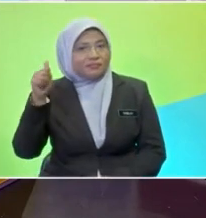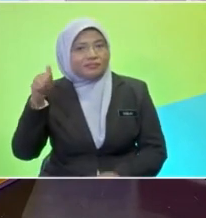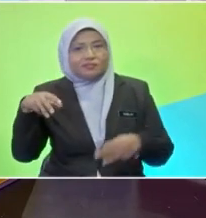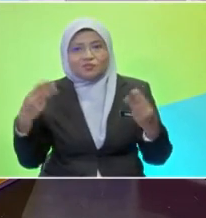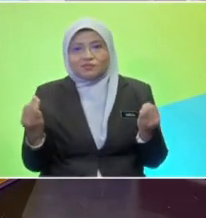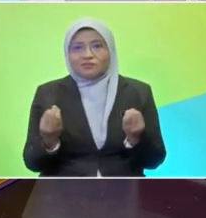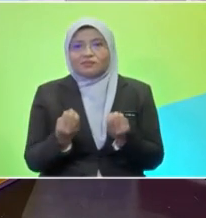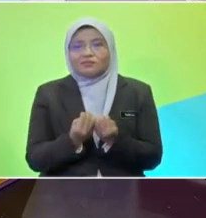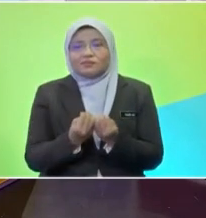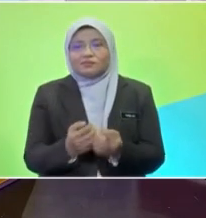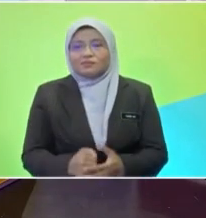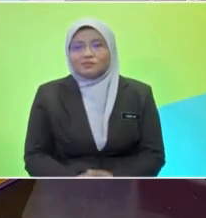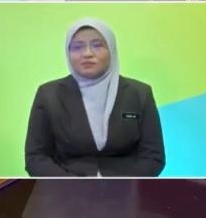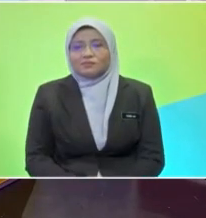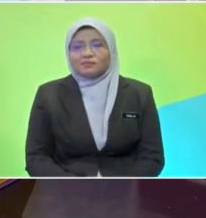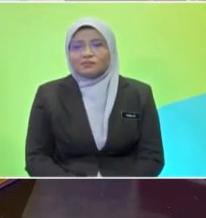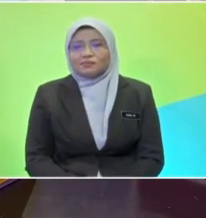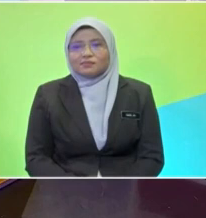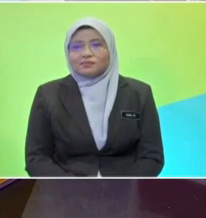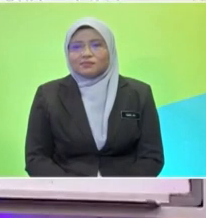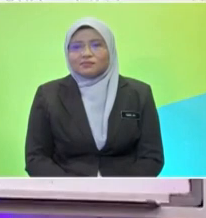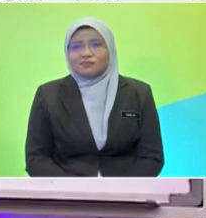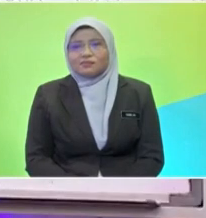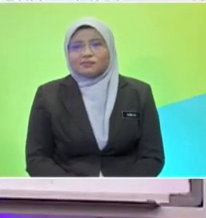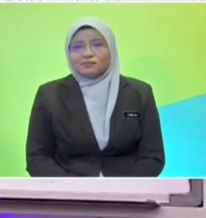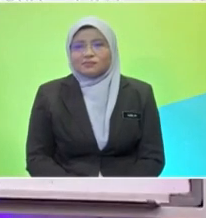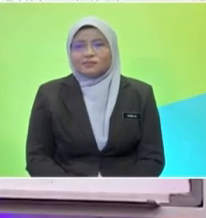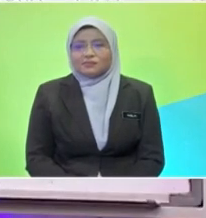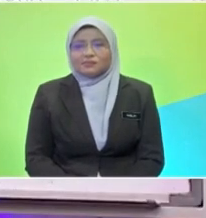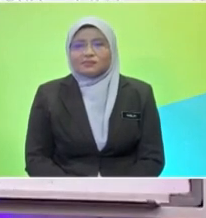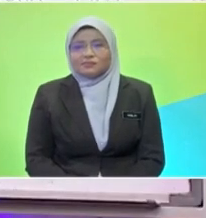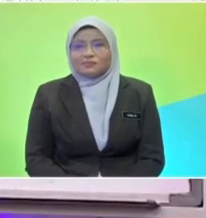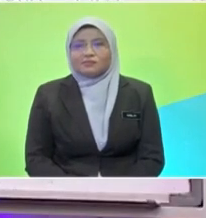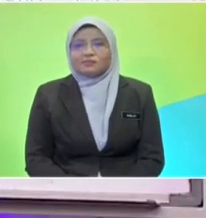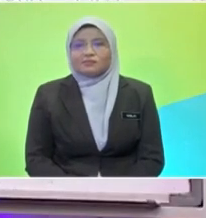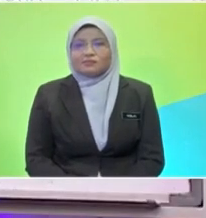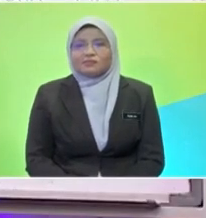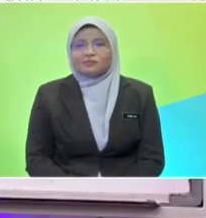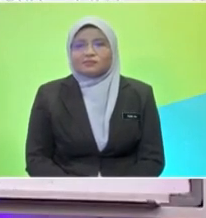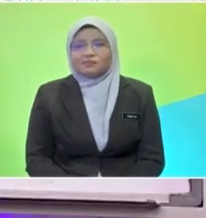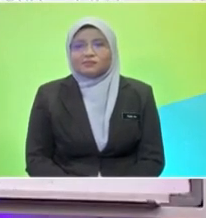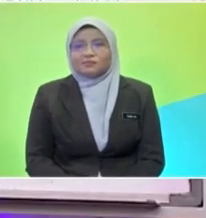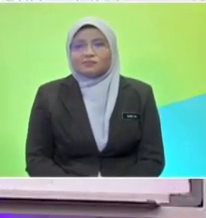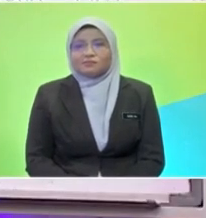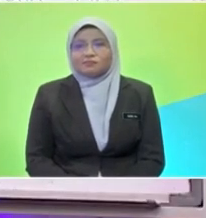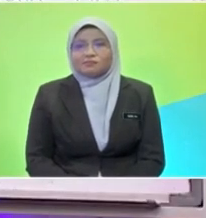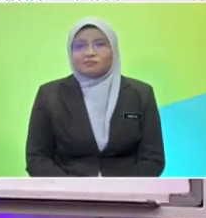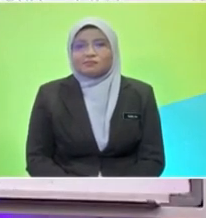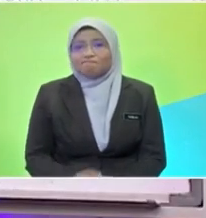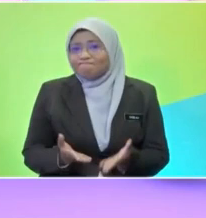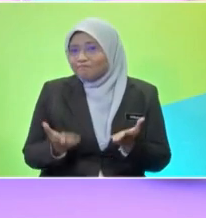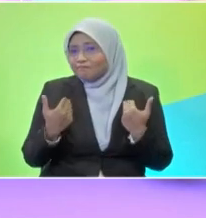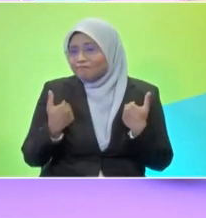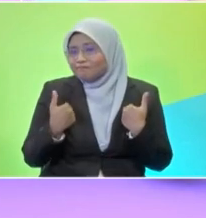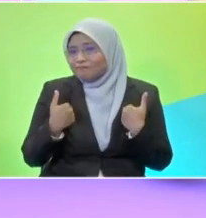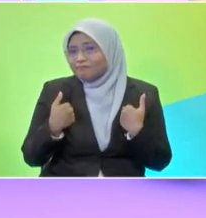to Abang Hanif's answer, you get an idea to respond to that question. Maybe Takif? You want to try, Takif?